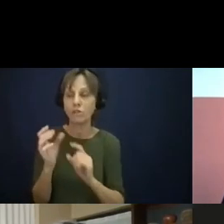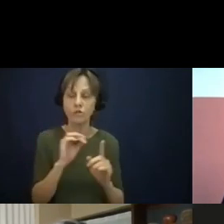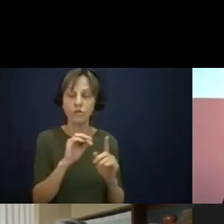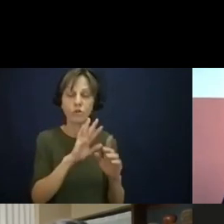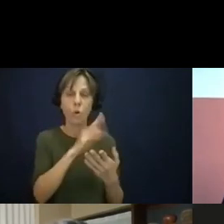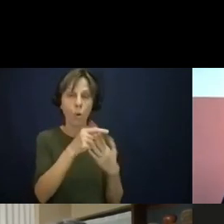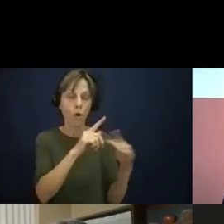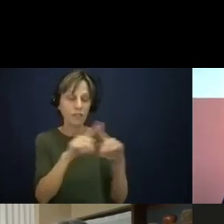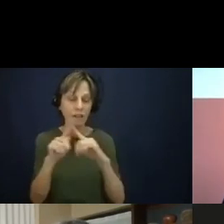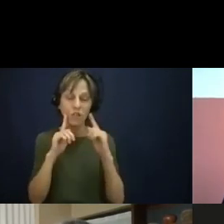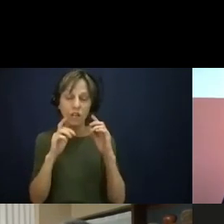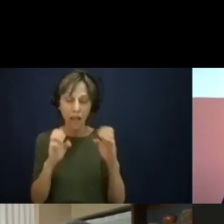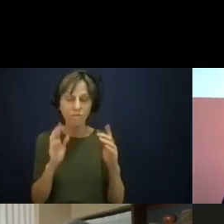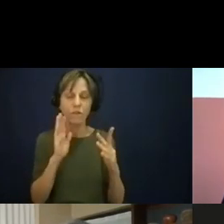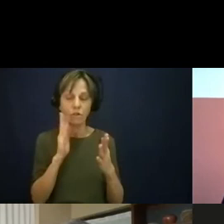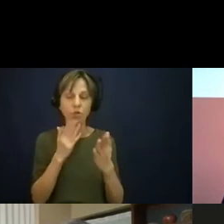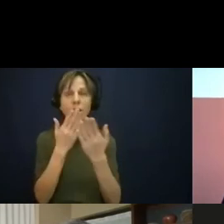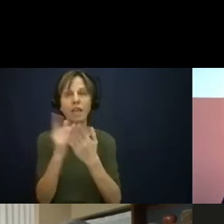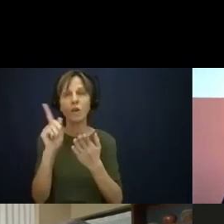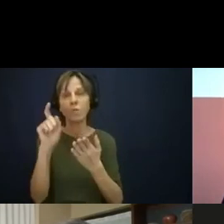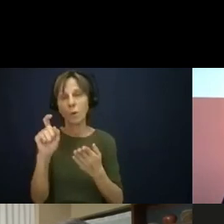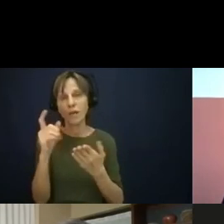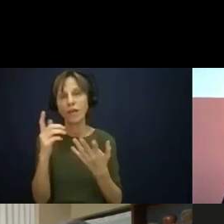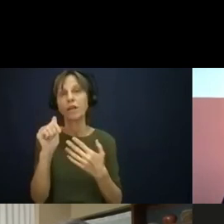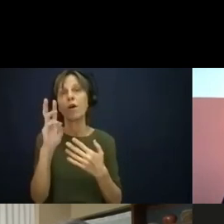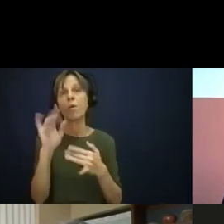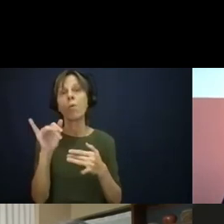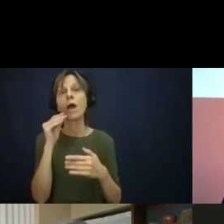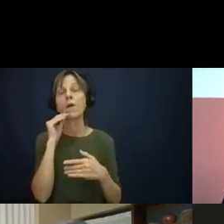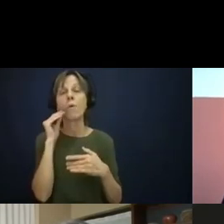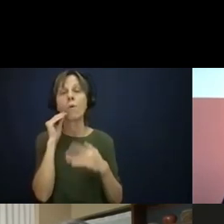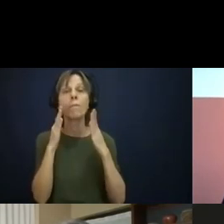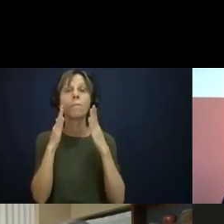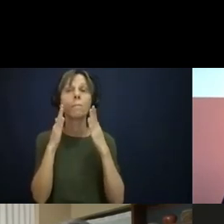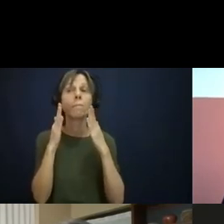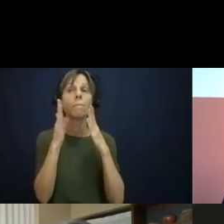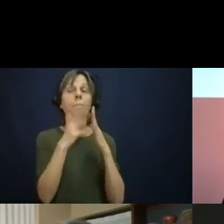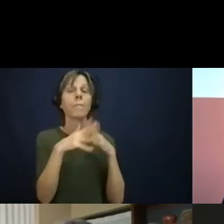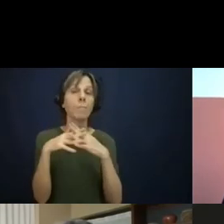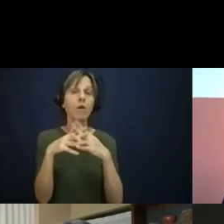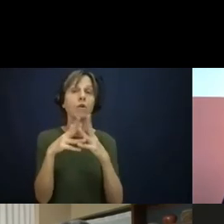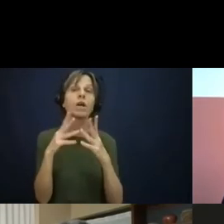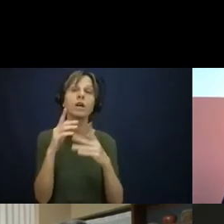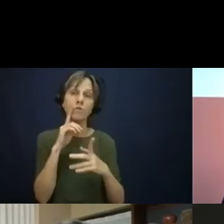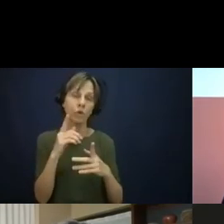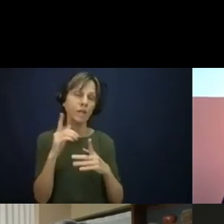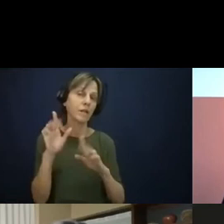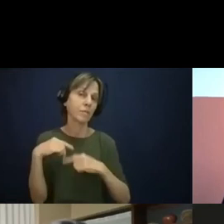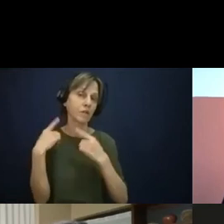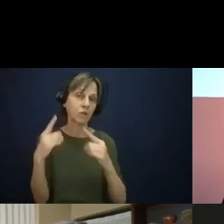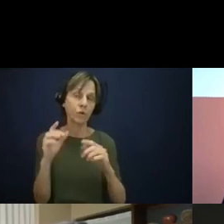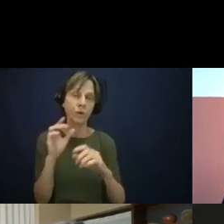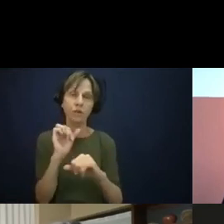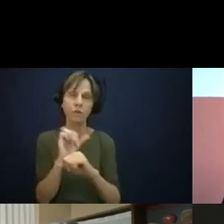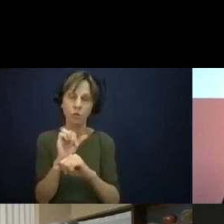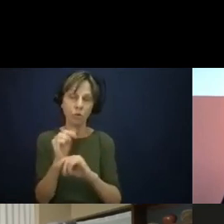we need to go. And so Away Home America has really been doing the work to, again, just exemplify and epitomize what